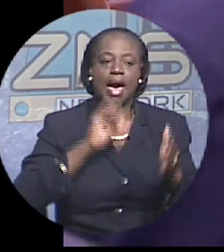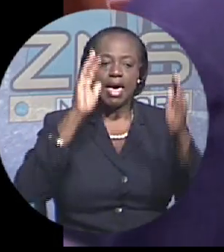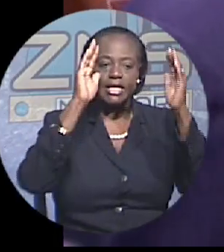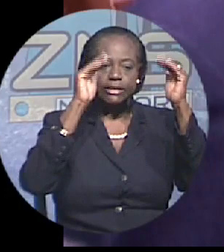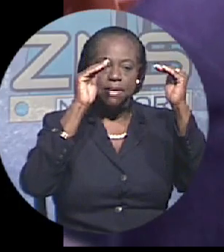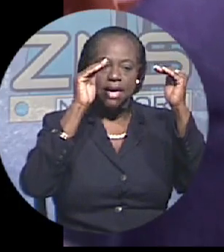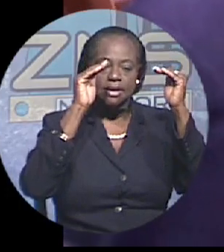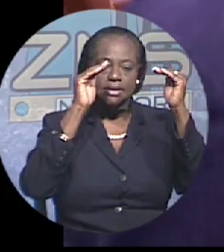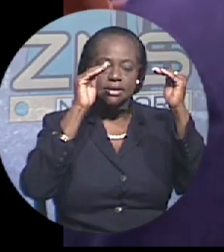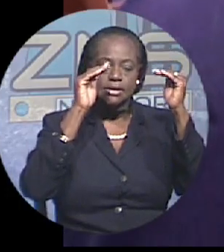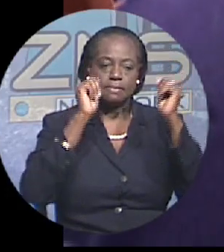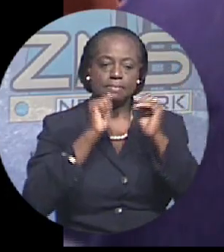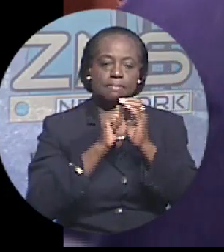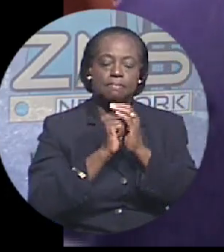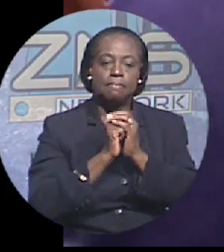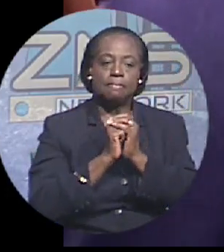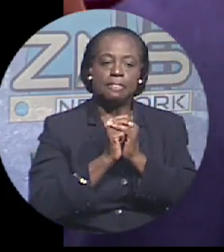therefore,